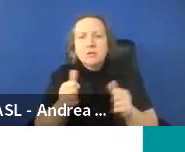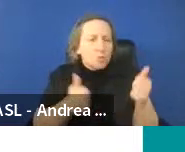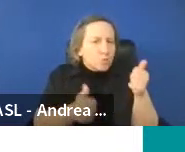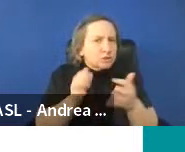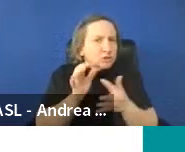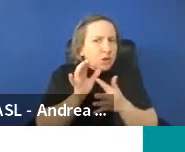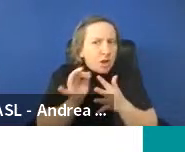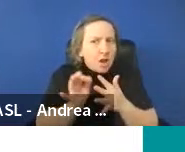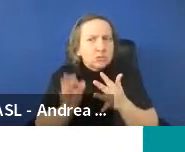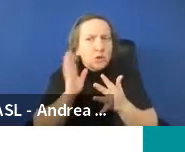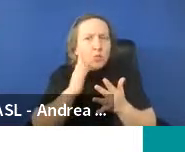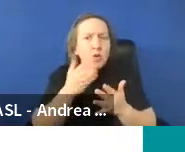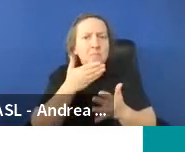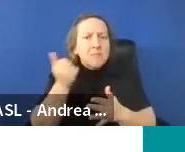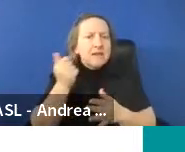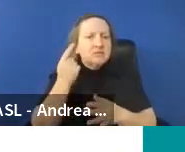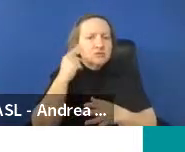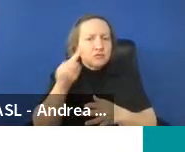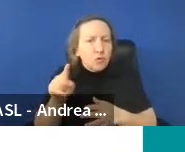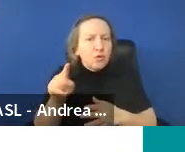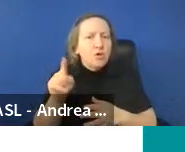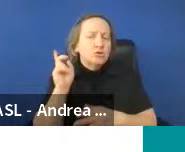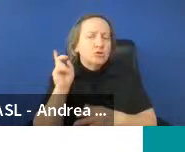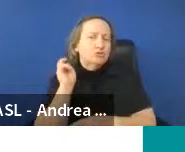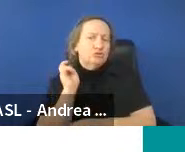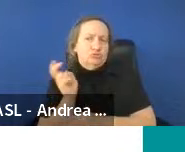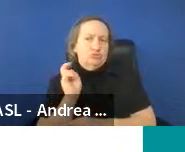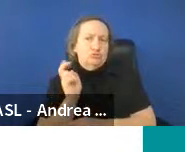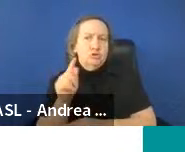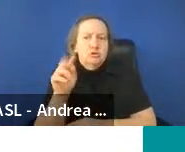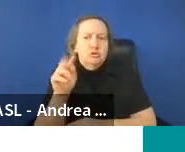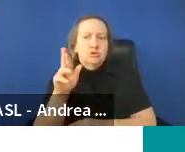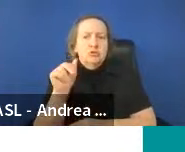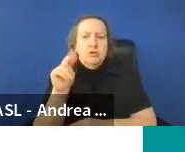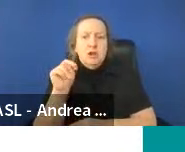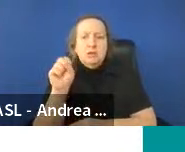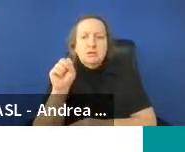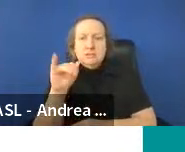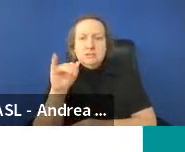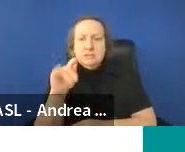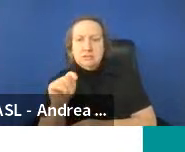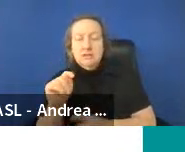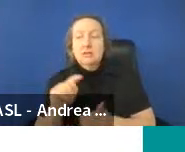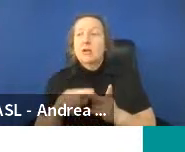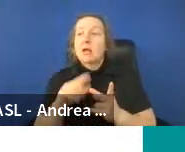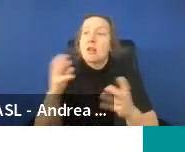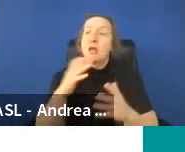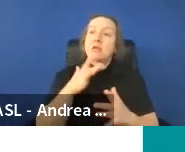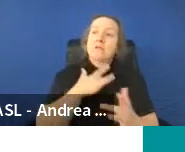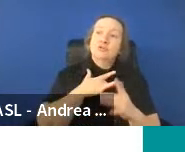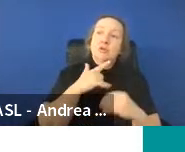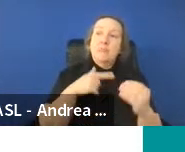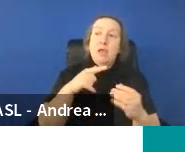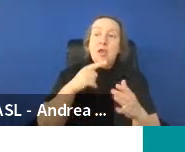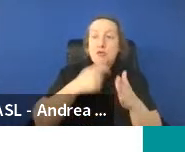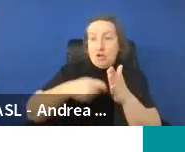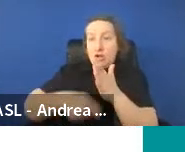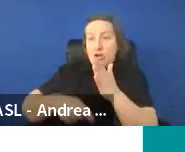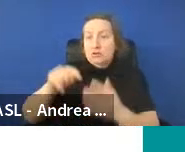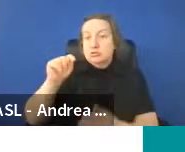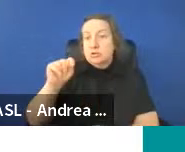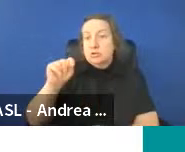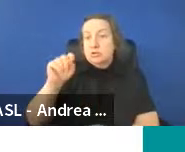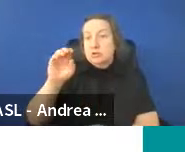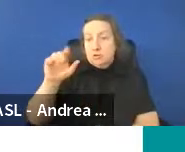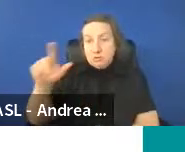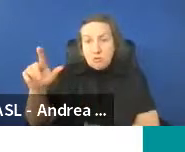would be best for transit? And then lastly, a lot of concern around costs and tolling of the project and the program.